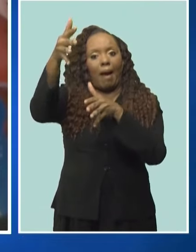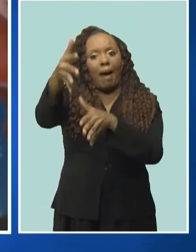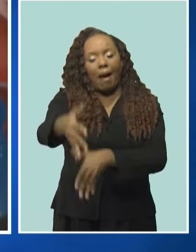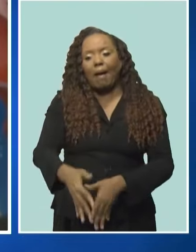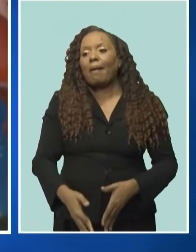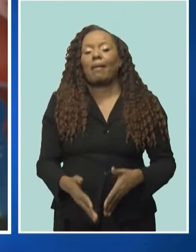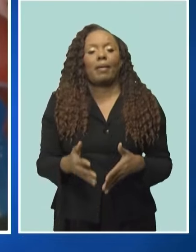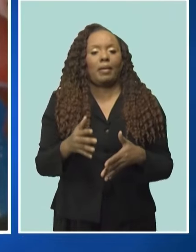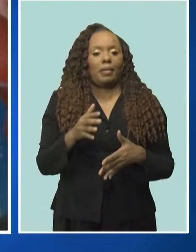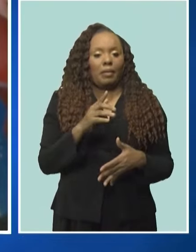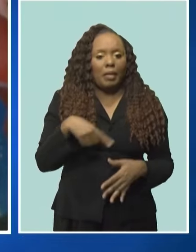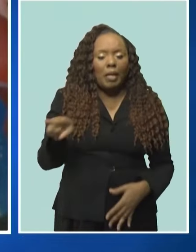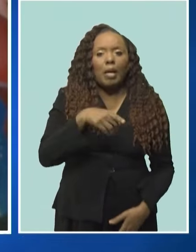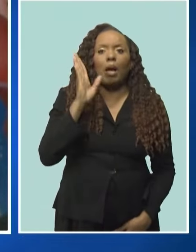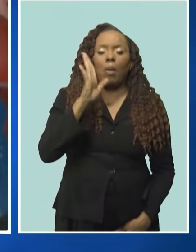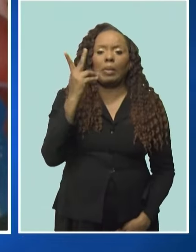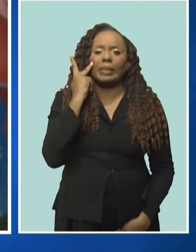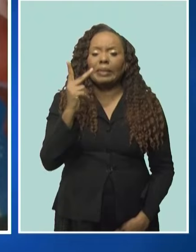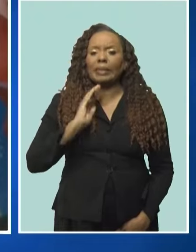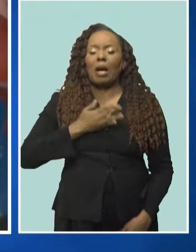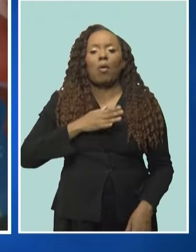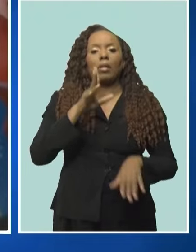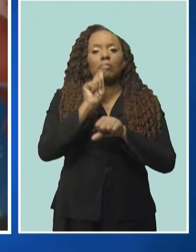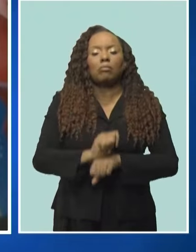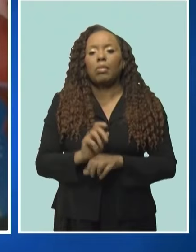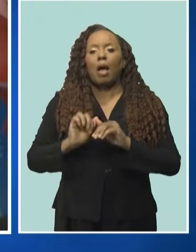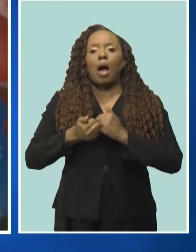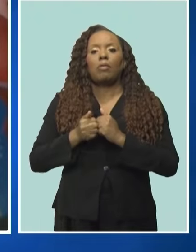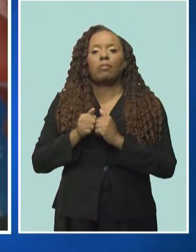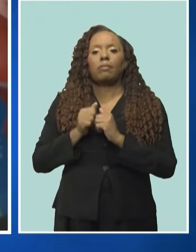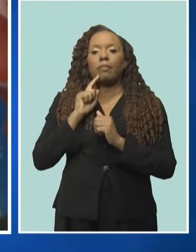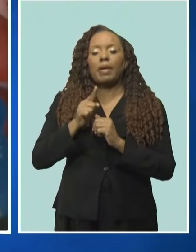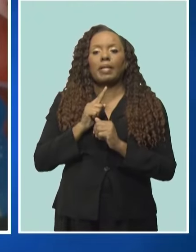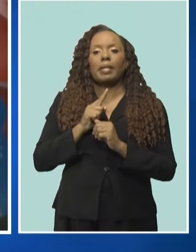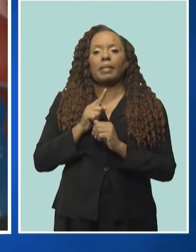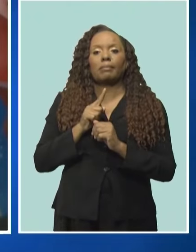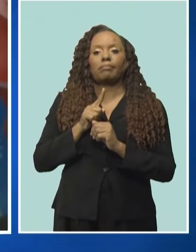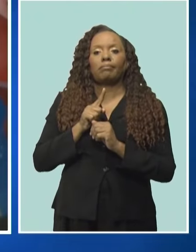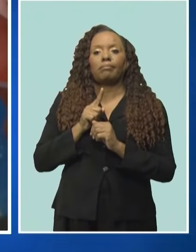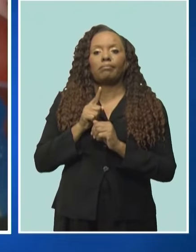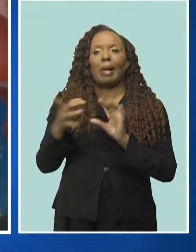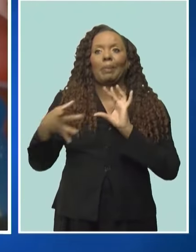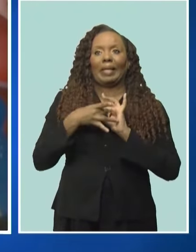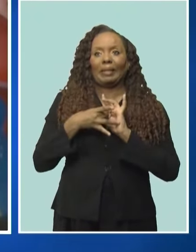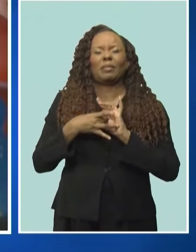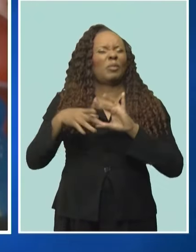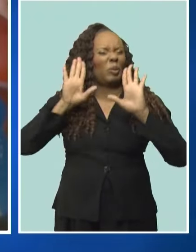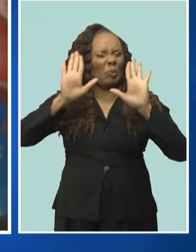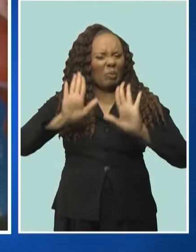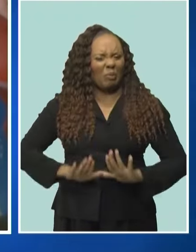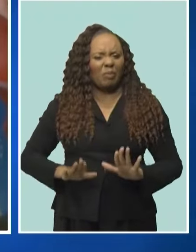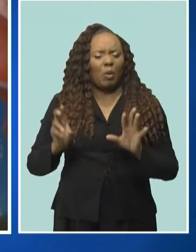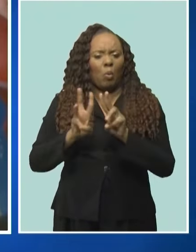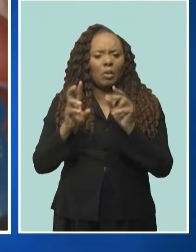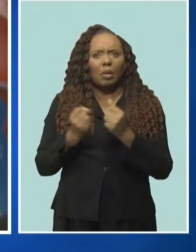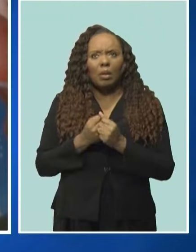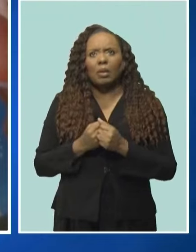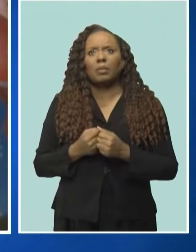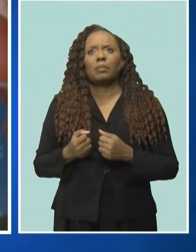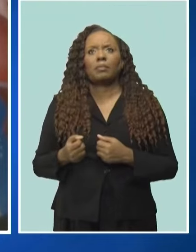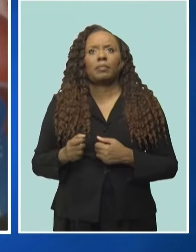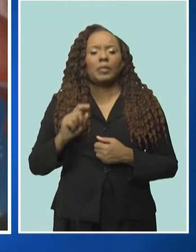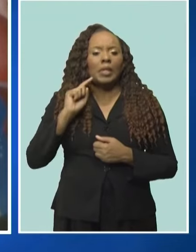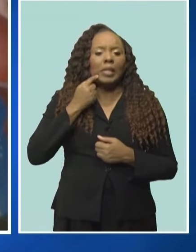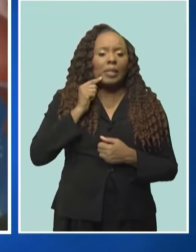ways in which these traditions can be applied today. So we have wonderful workshops, traditional sweets,